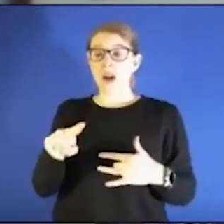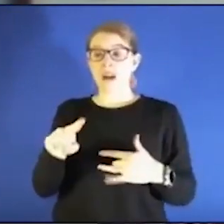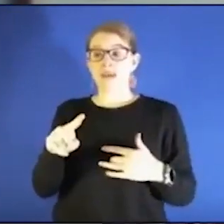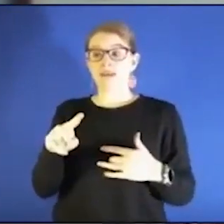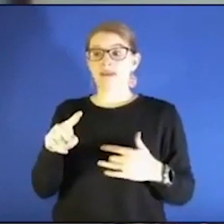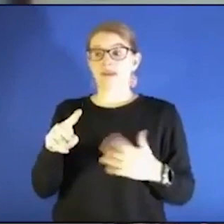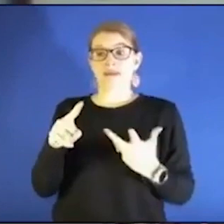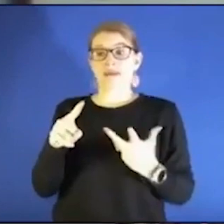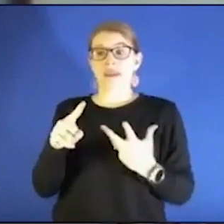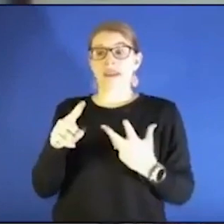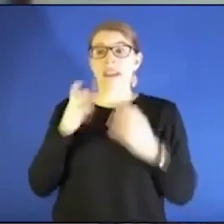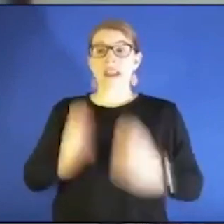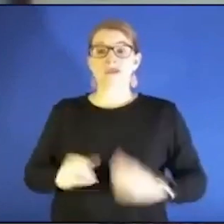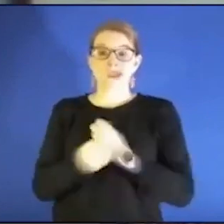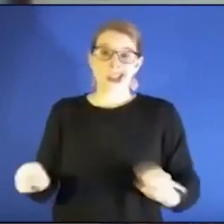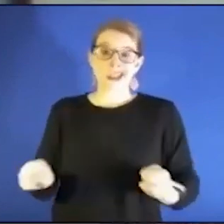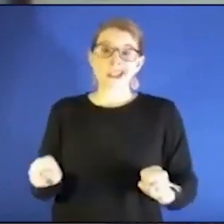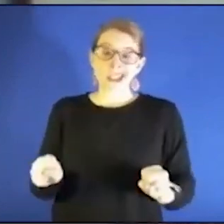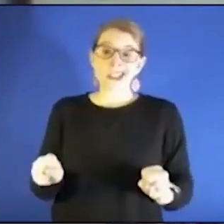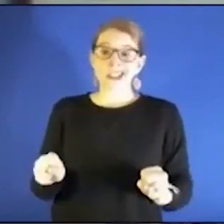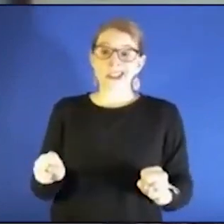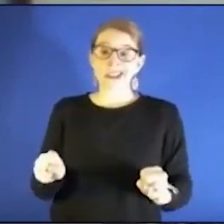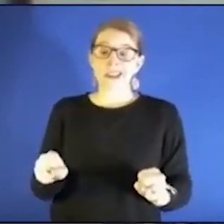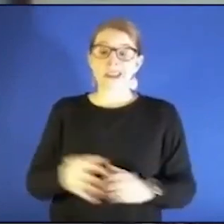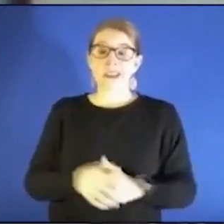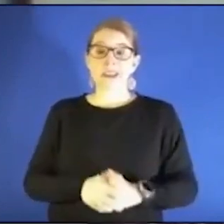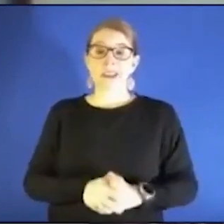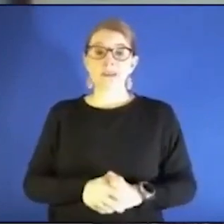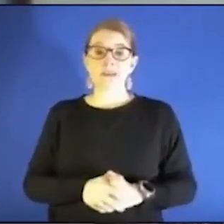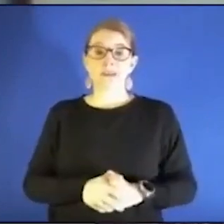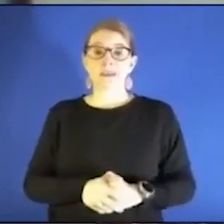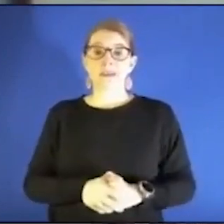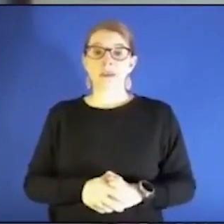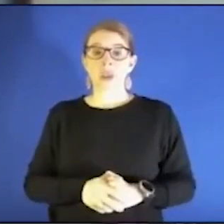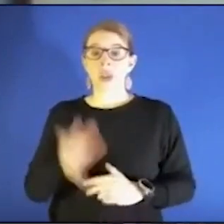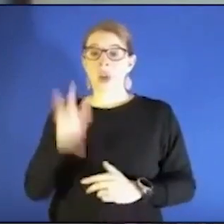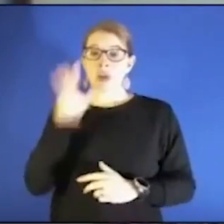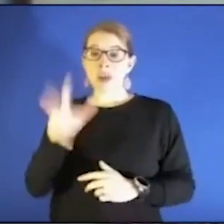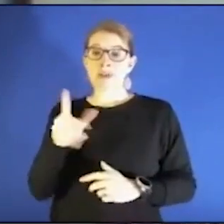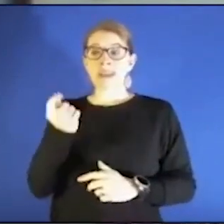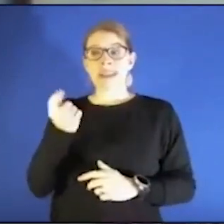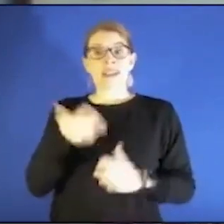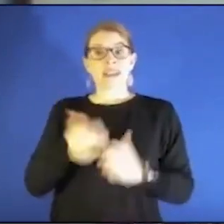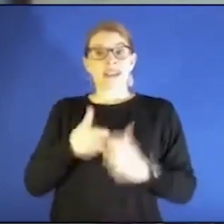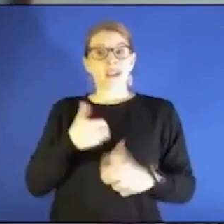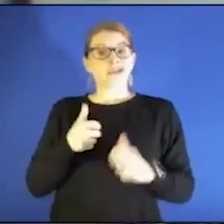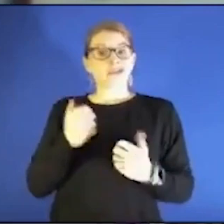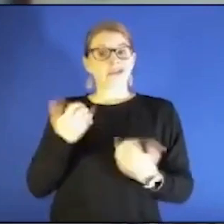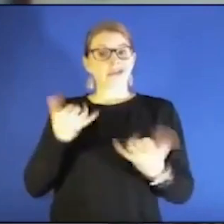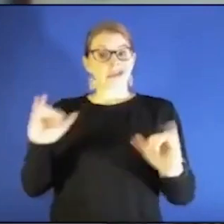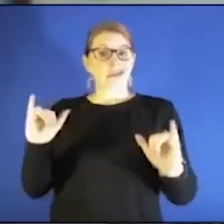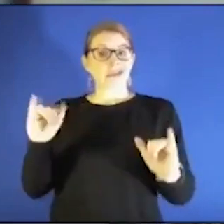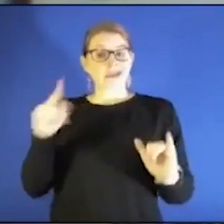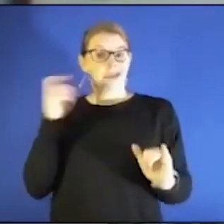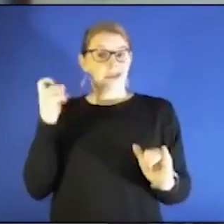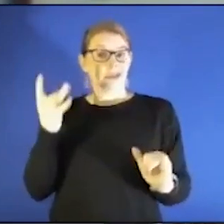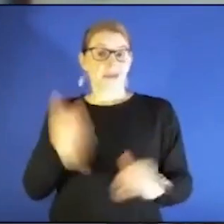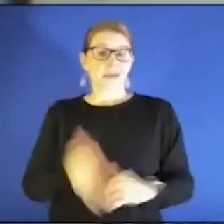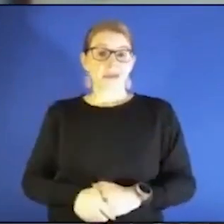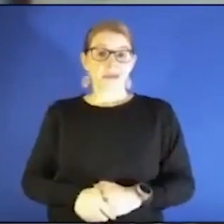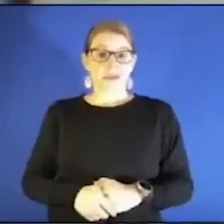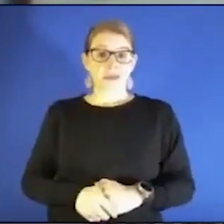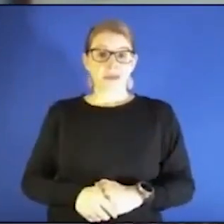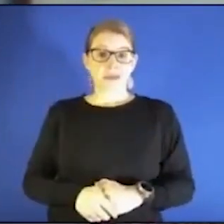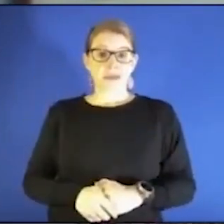much as possible within restaurants, understanding it's always going to be a little difficult because of the nature